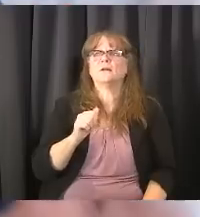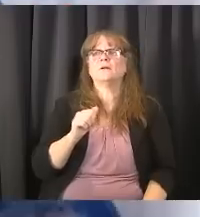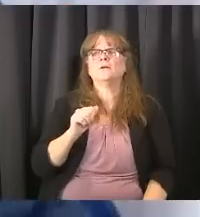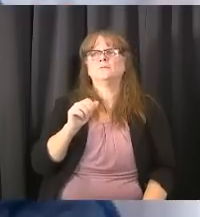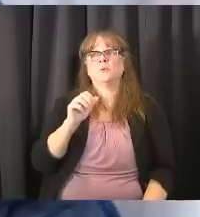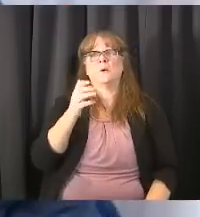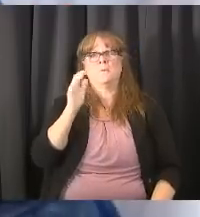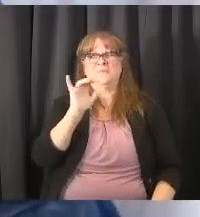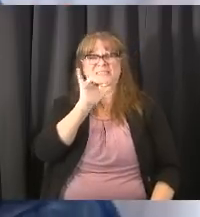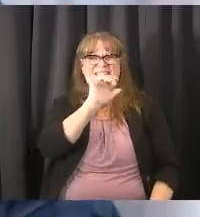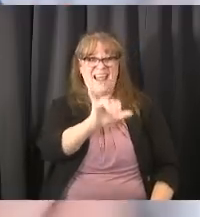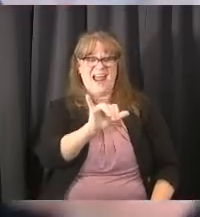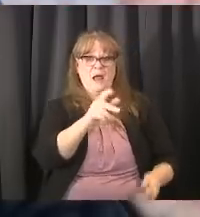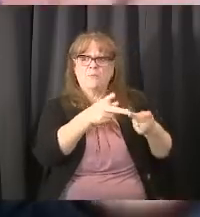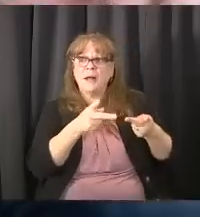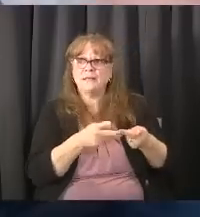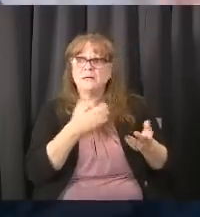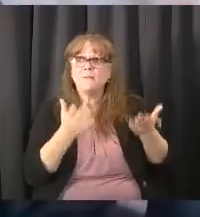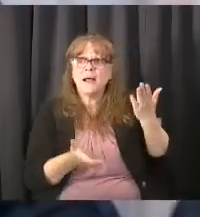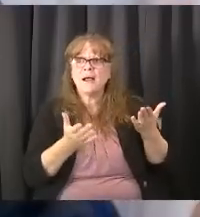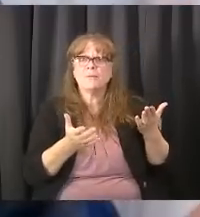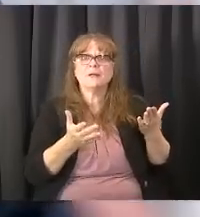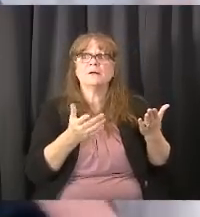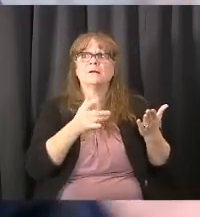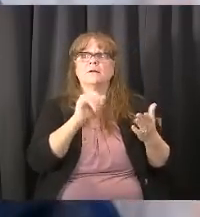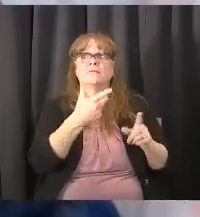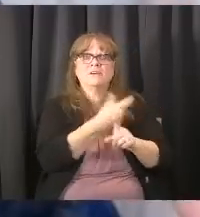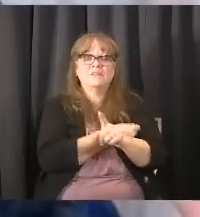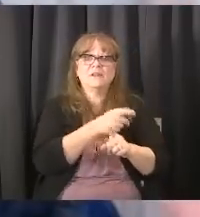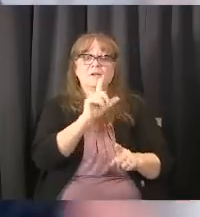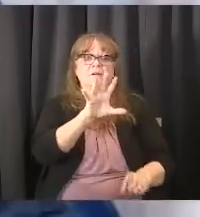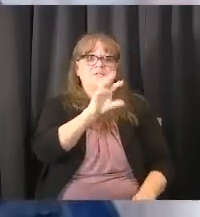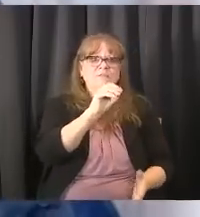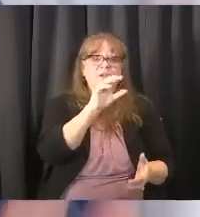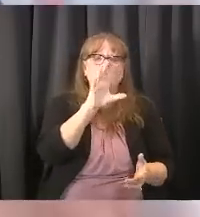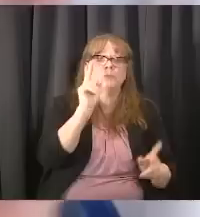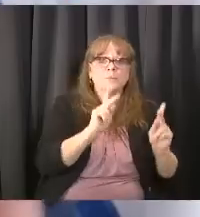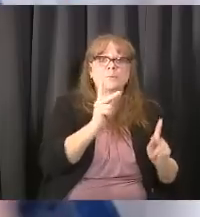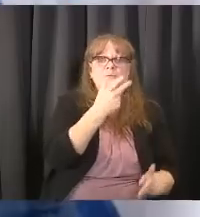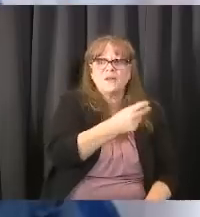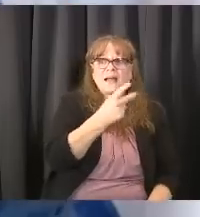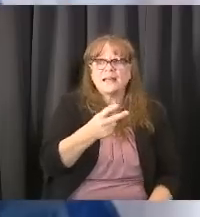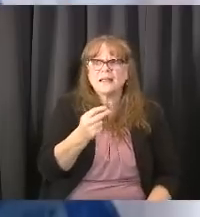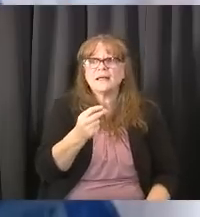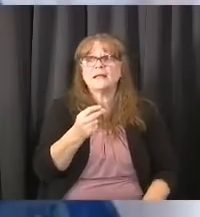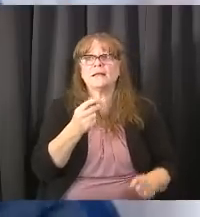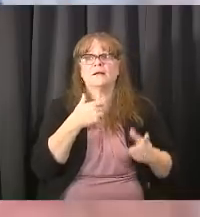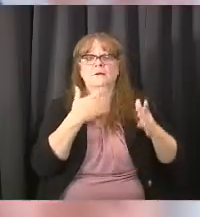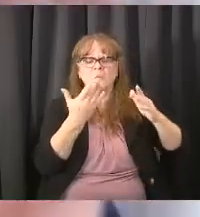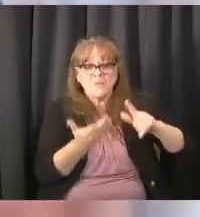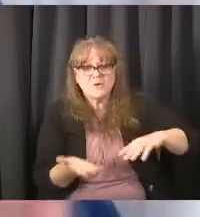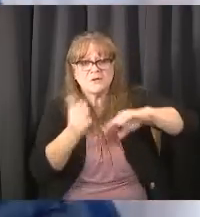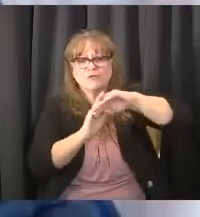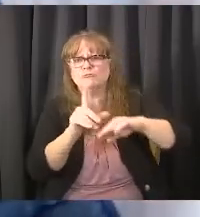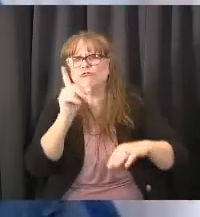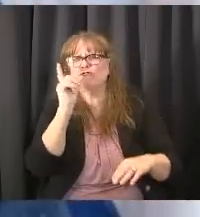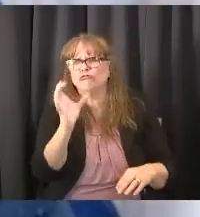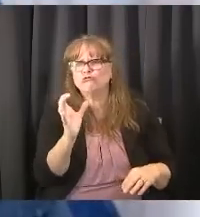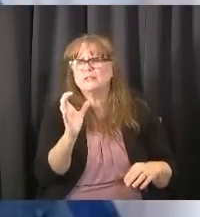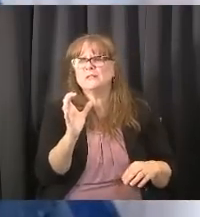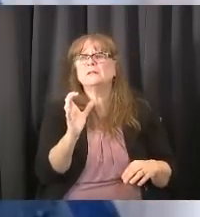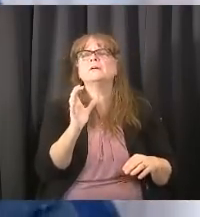the sweet spot, and that allows us to have a greater geographic diversity of serving people, more orderly traffic flow,